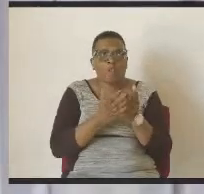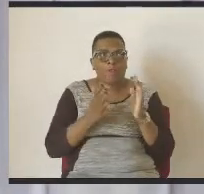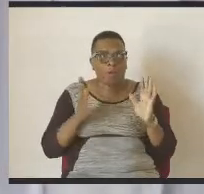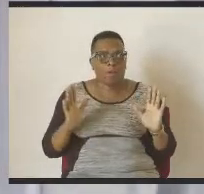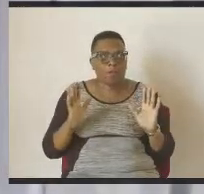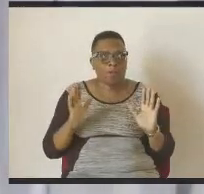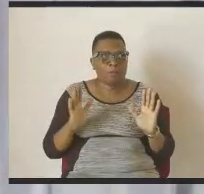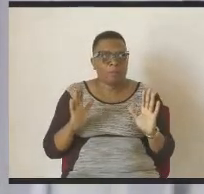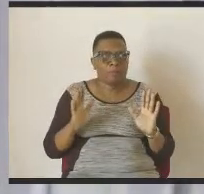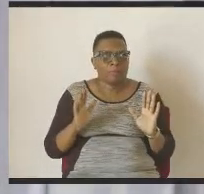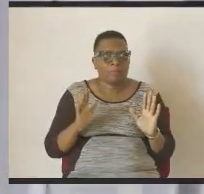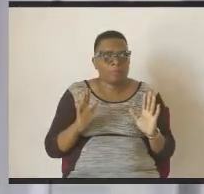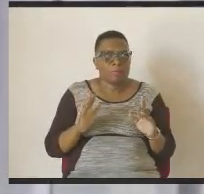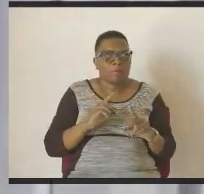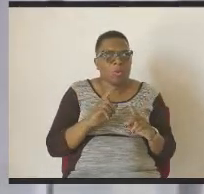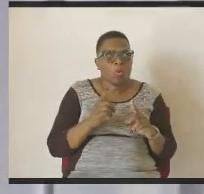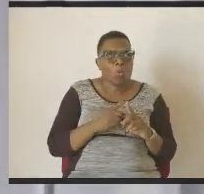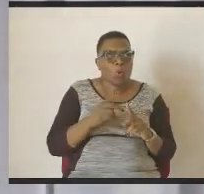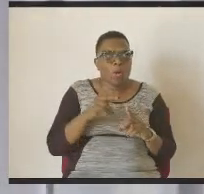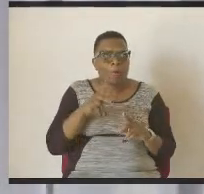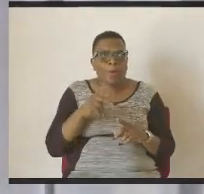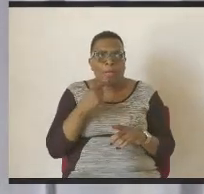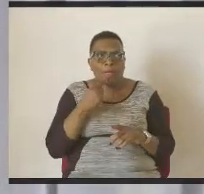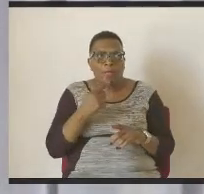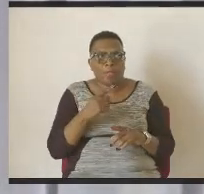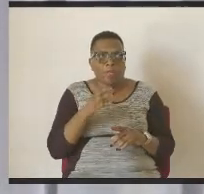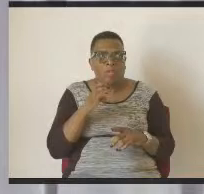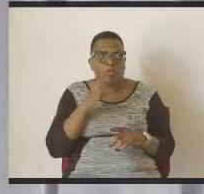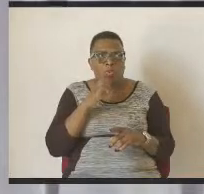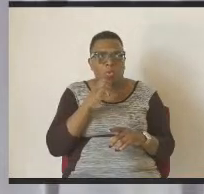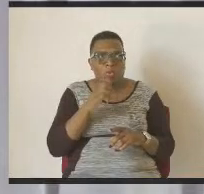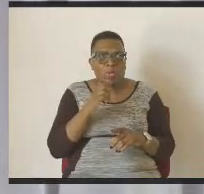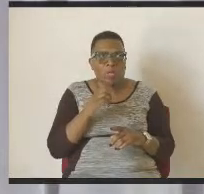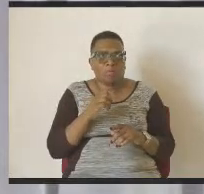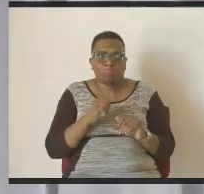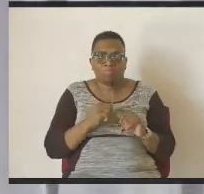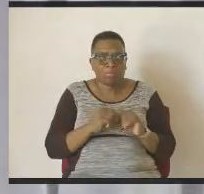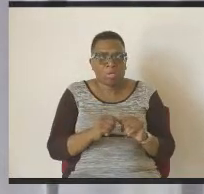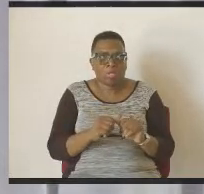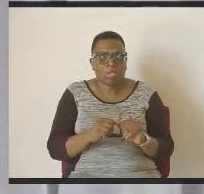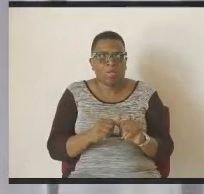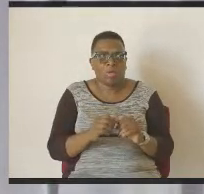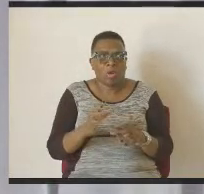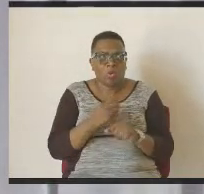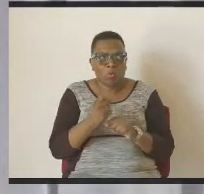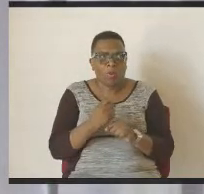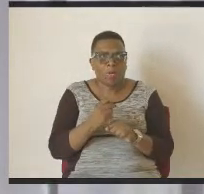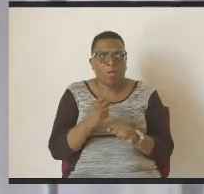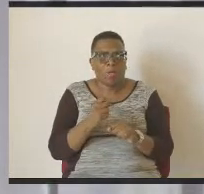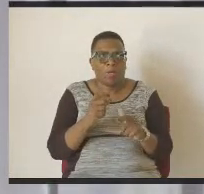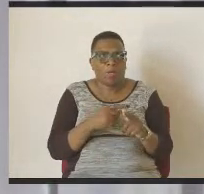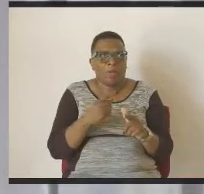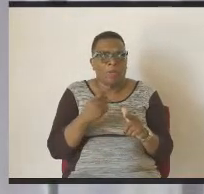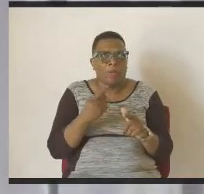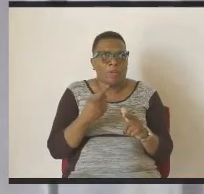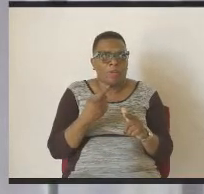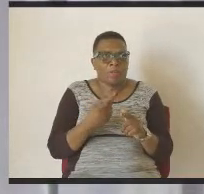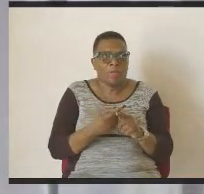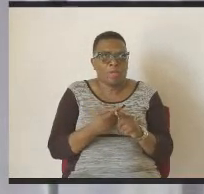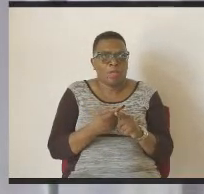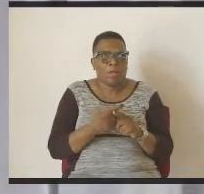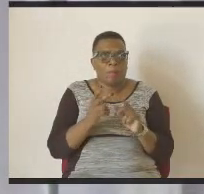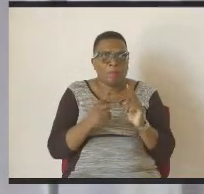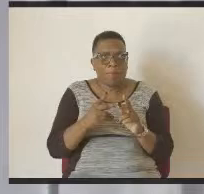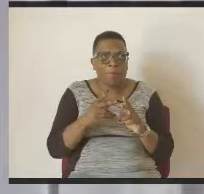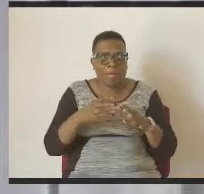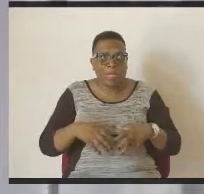crucified. When Pilate saw that he could not prevail at all, but rather that a tumult was rising, he